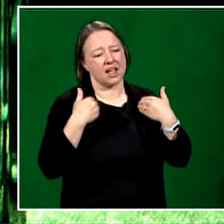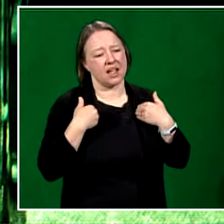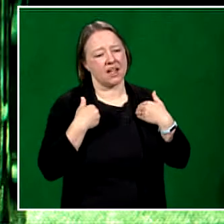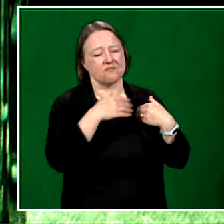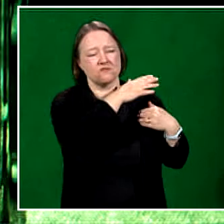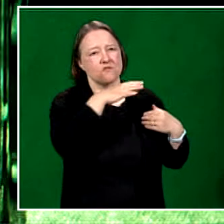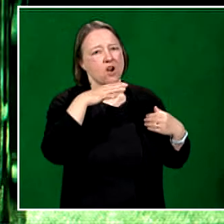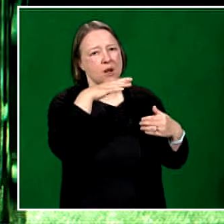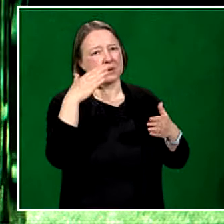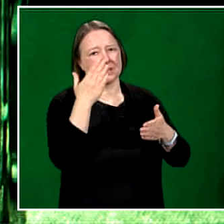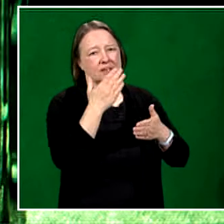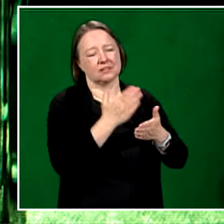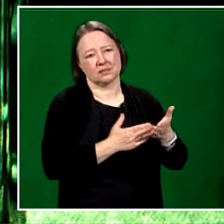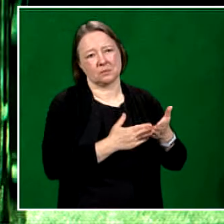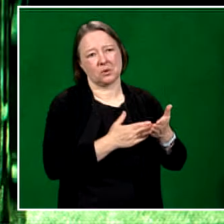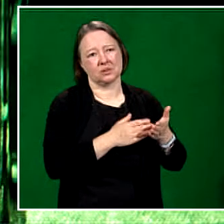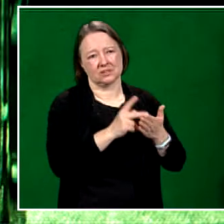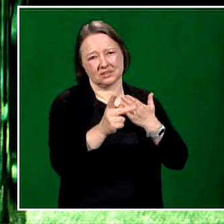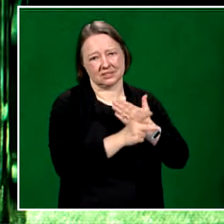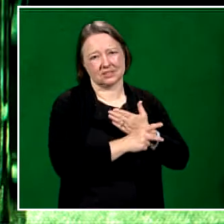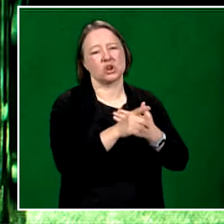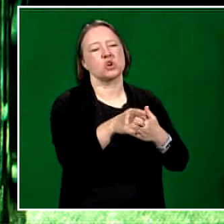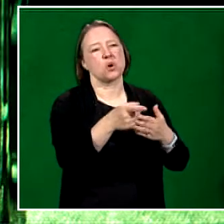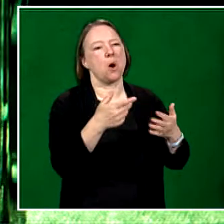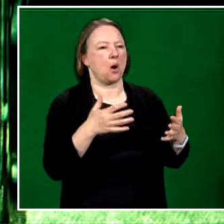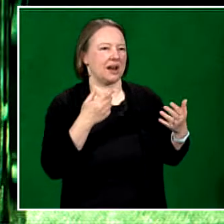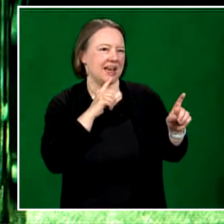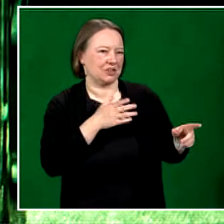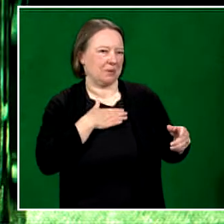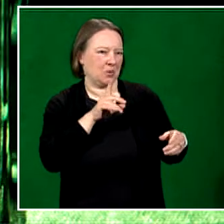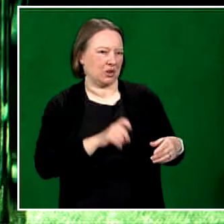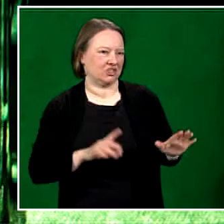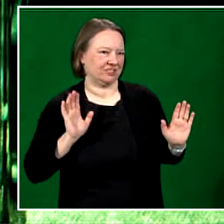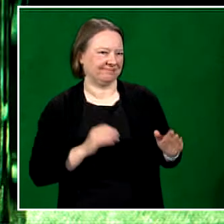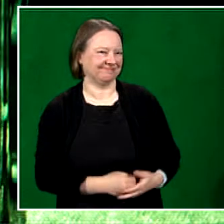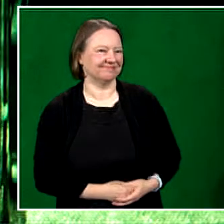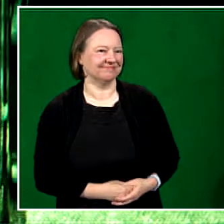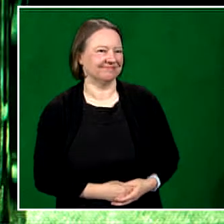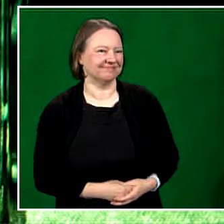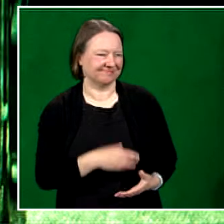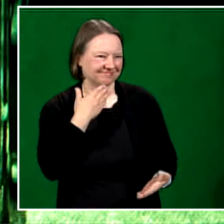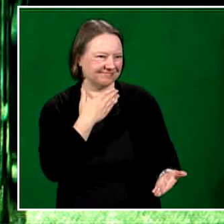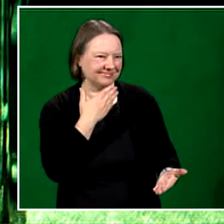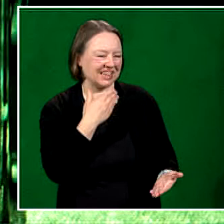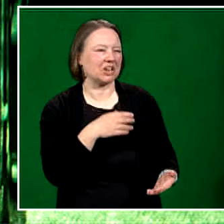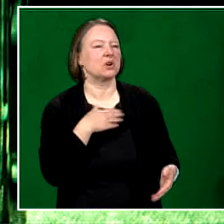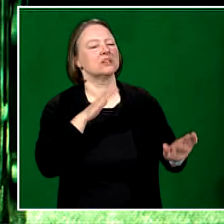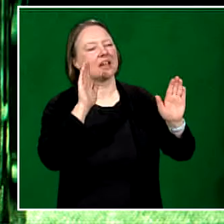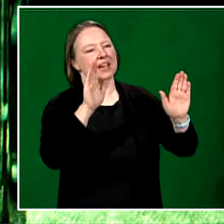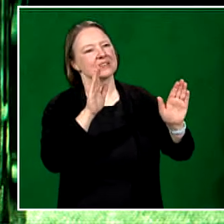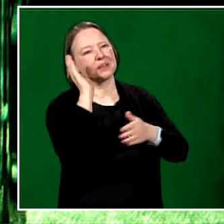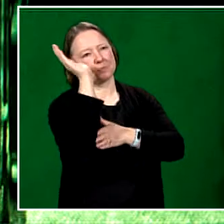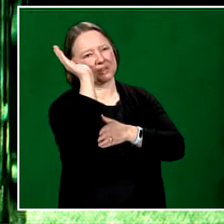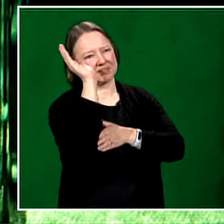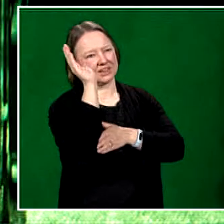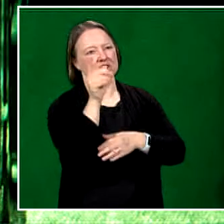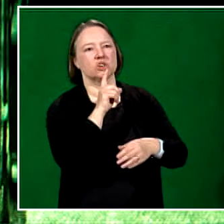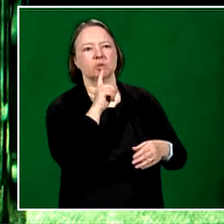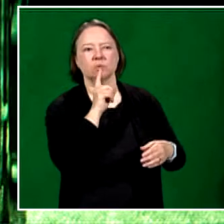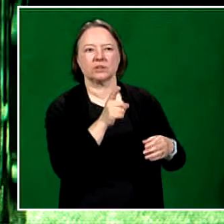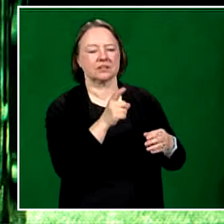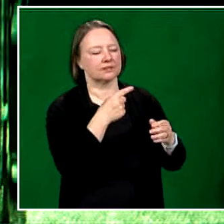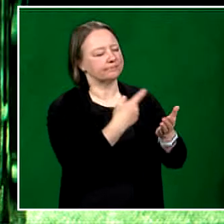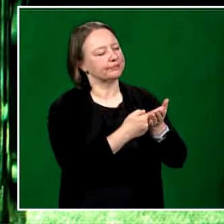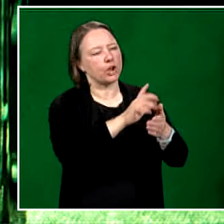farming components. So you've already answered my question. So thank you. And it was an excellent presentation, and you really covered